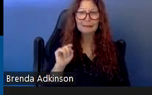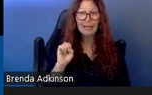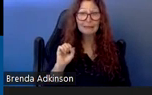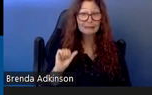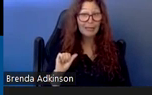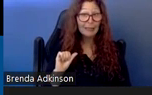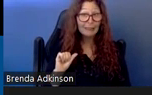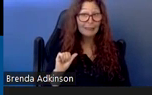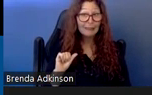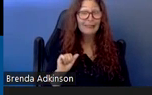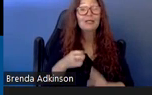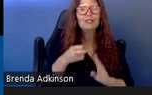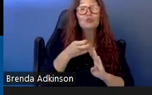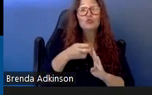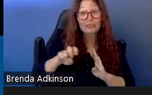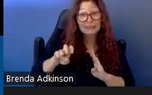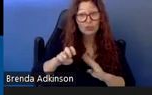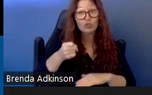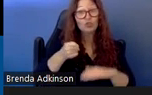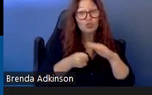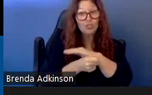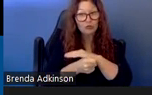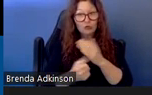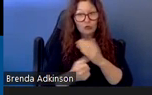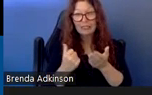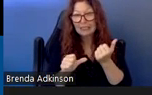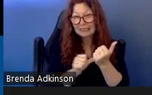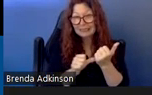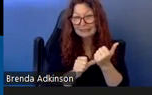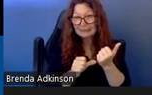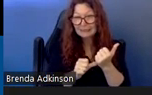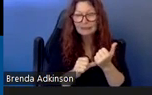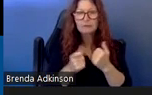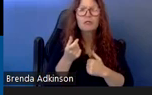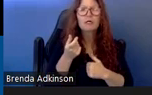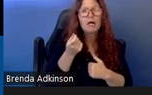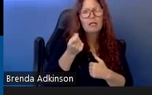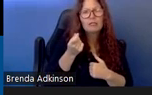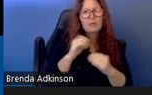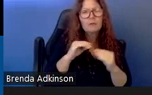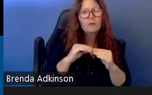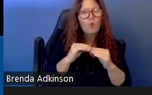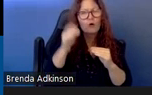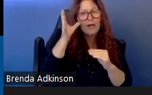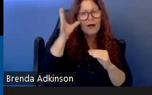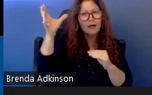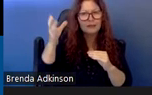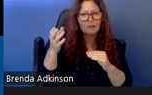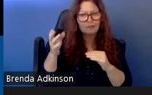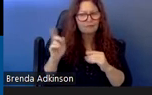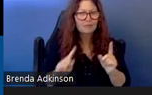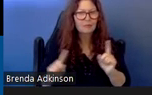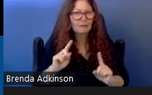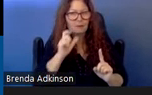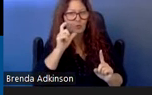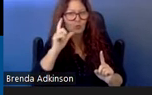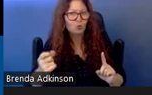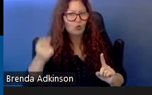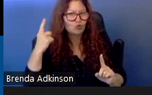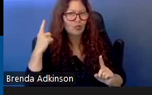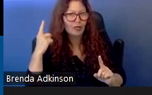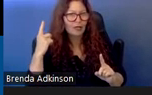transitional sheltering assistance, but just a little bit of the concept of it, people were asking